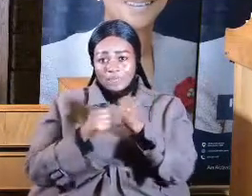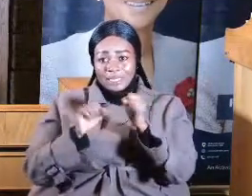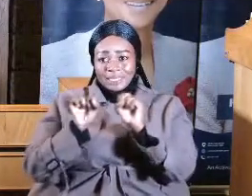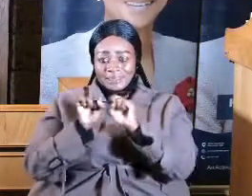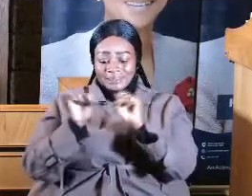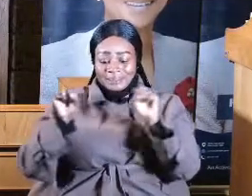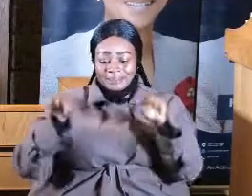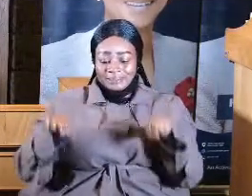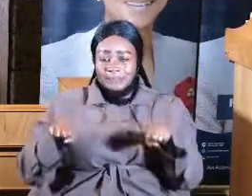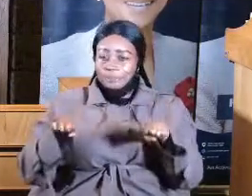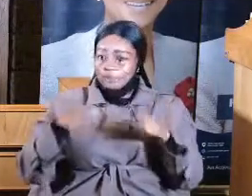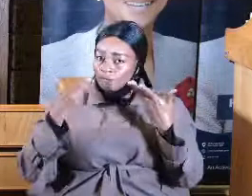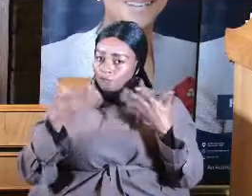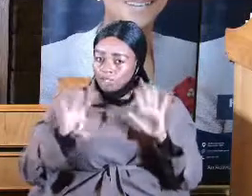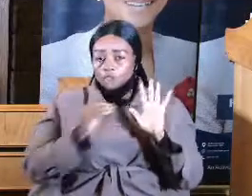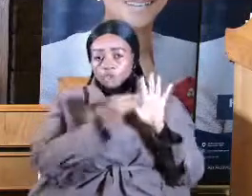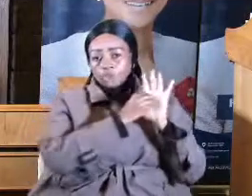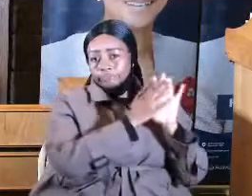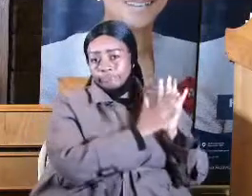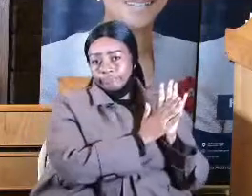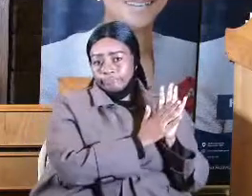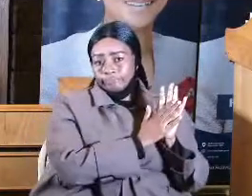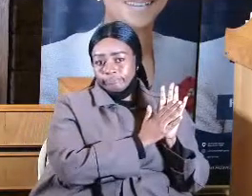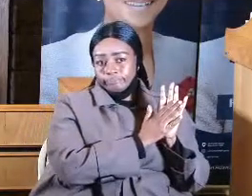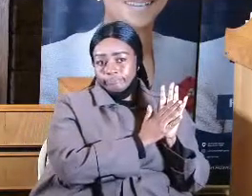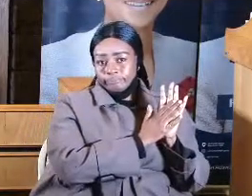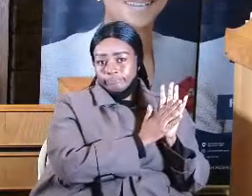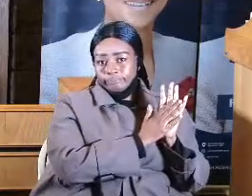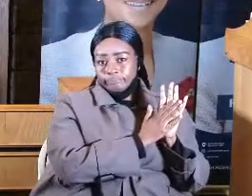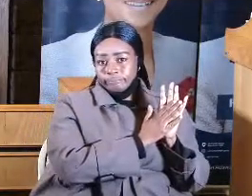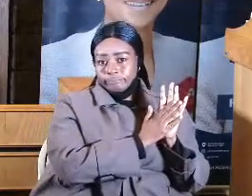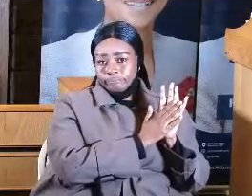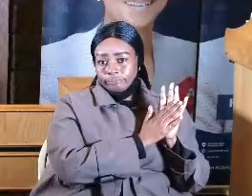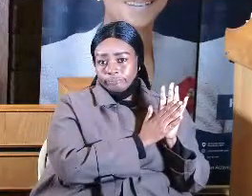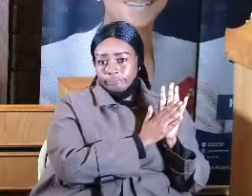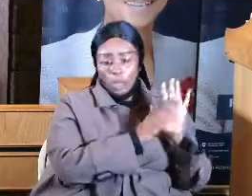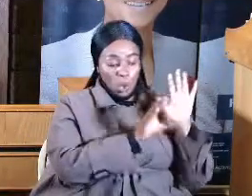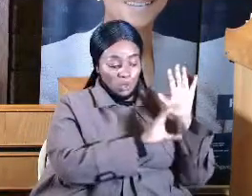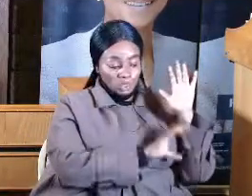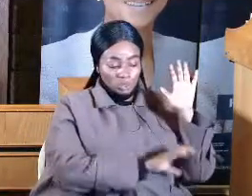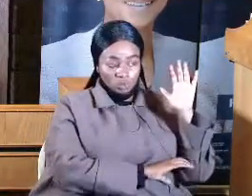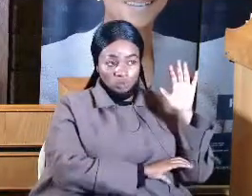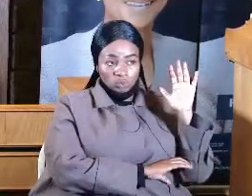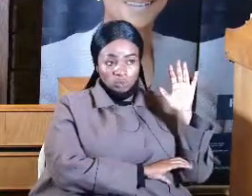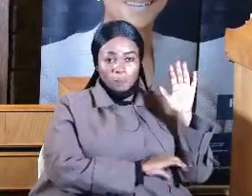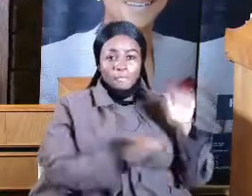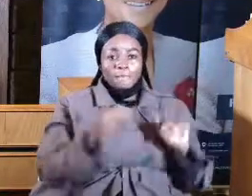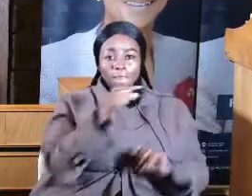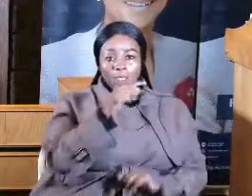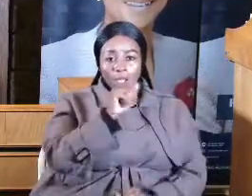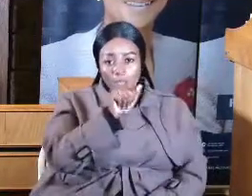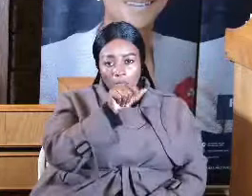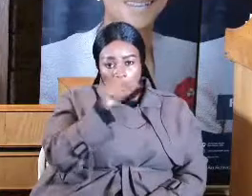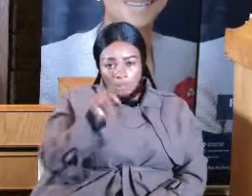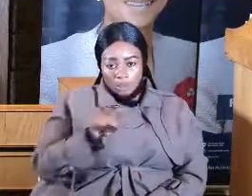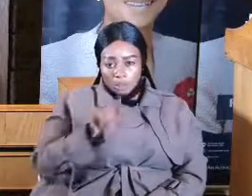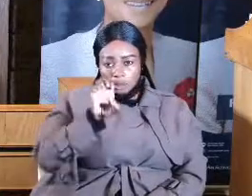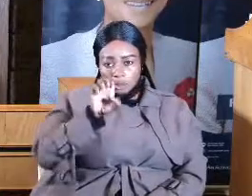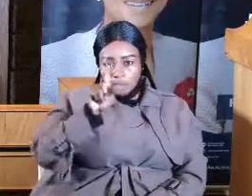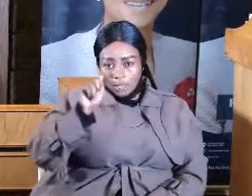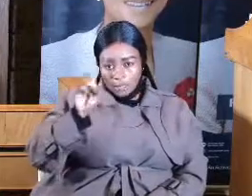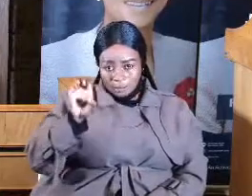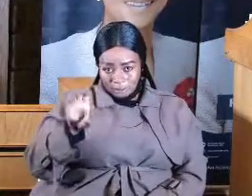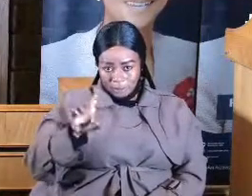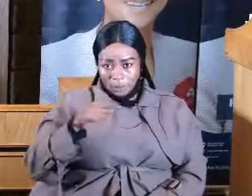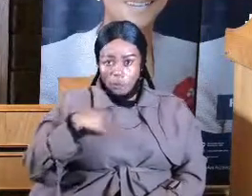has been gazetted and is circulating for comments and for inputs from us as